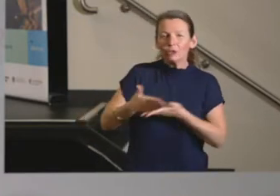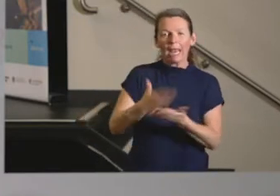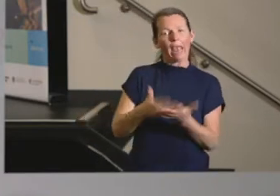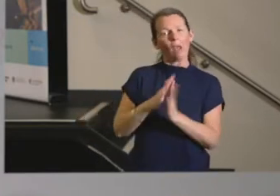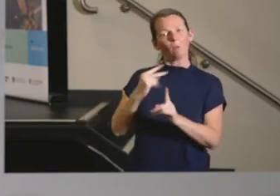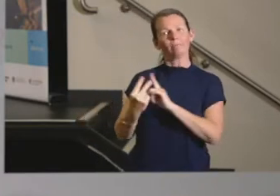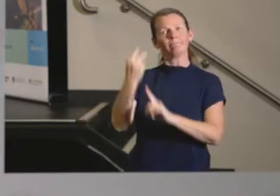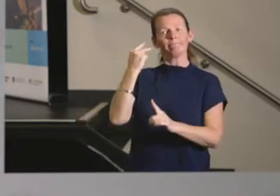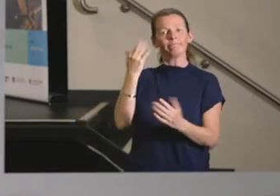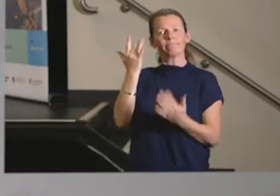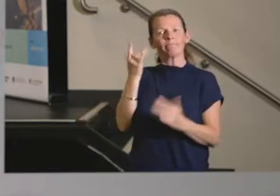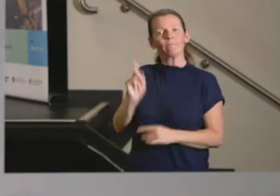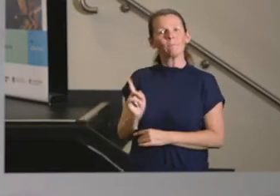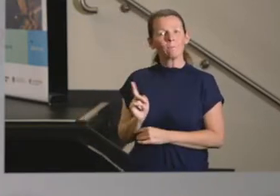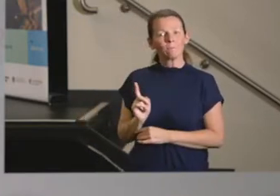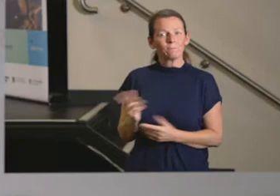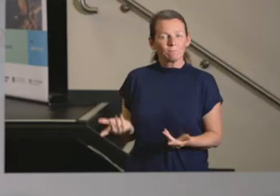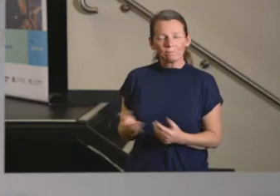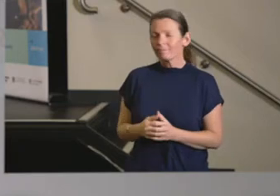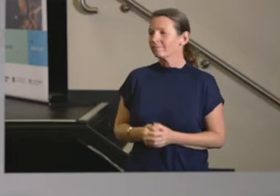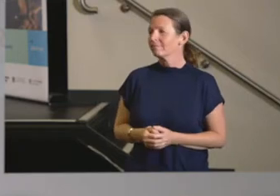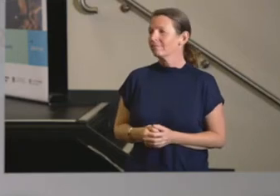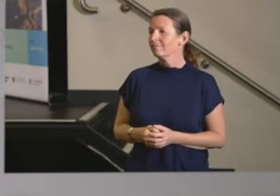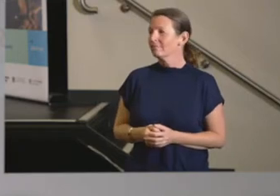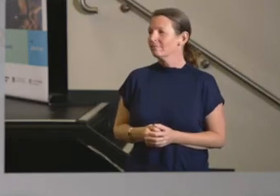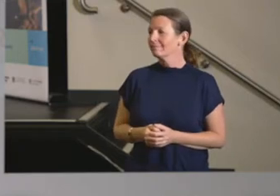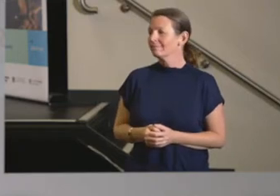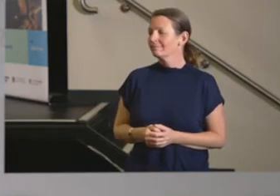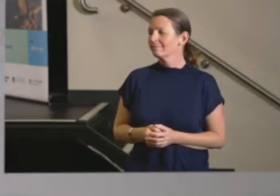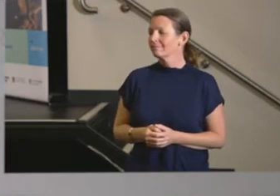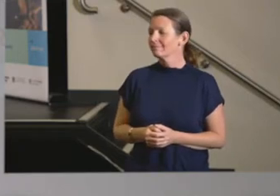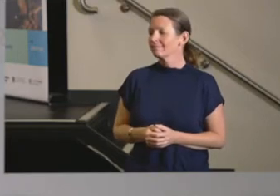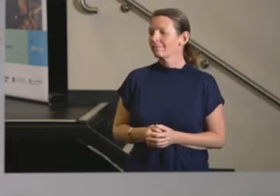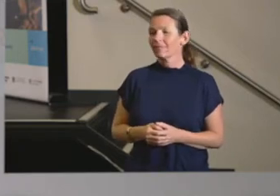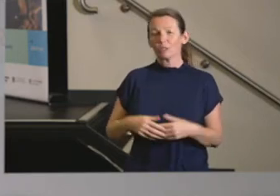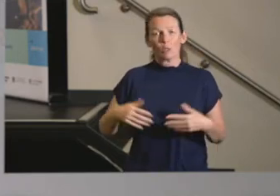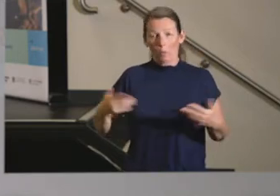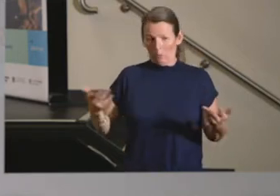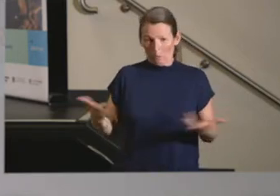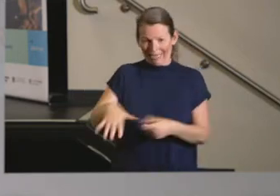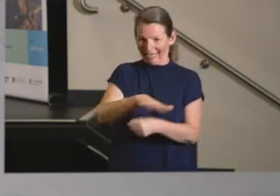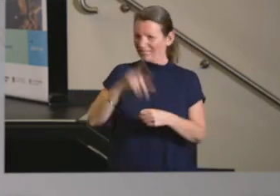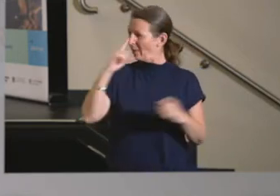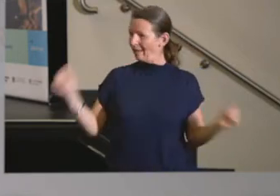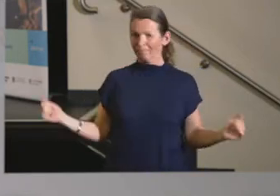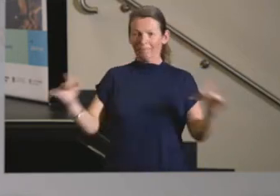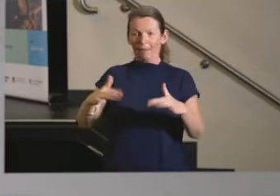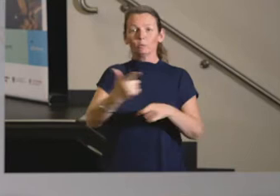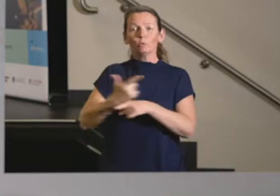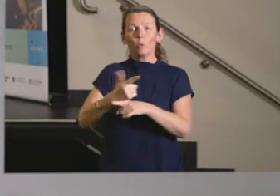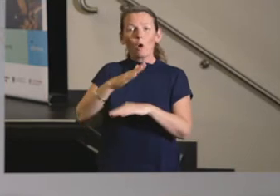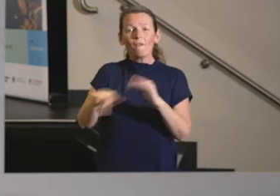And I touched a bit about the spaces that enable people to come together to talk about